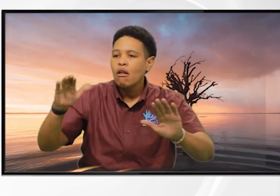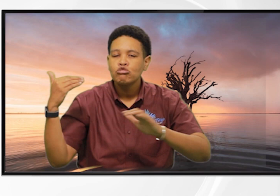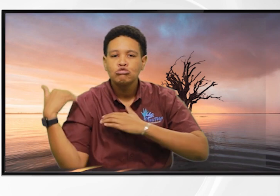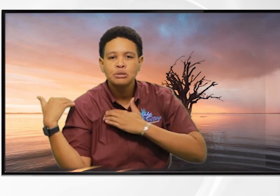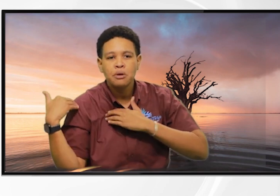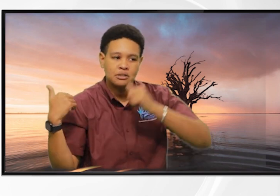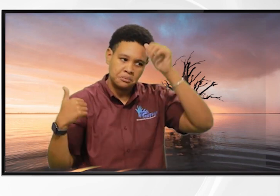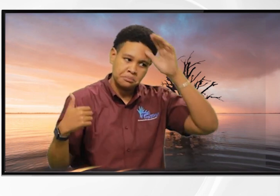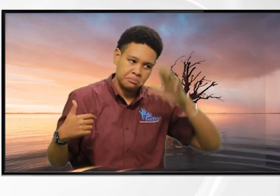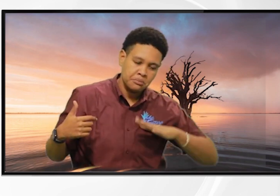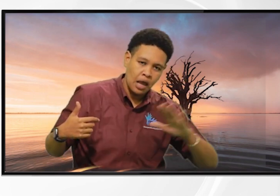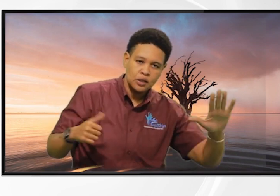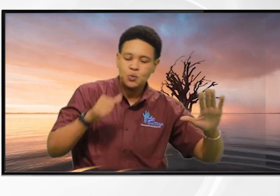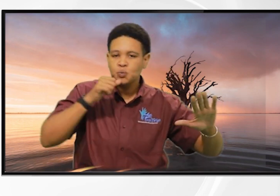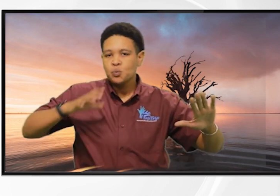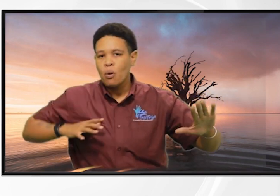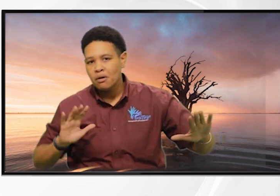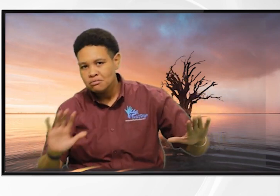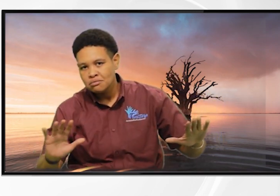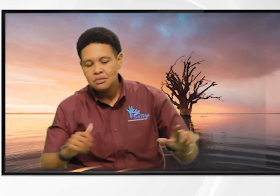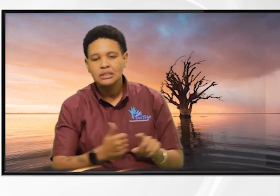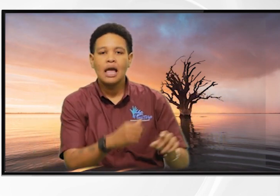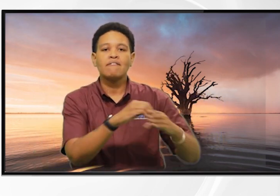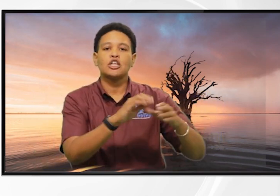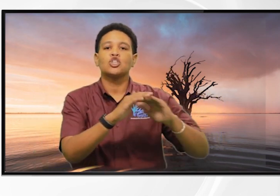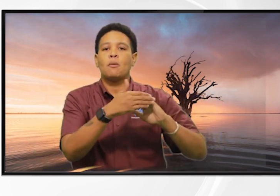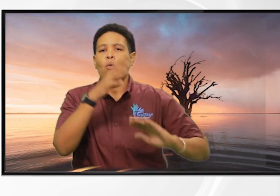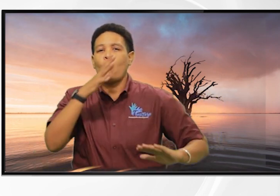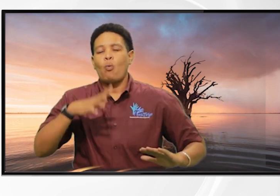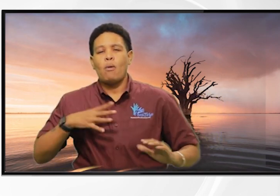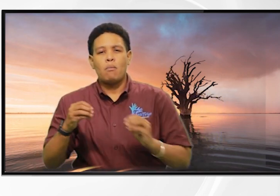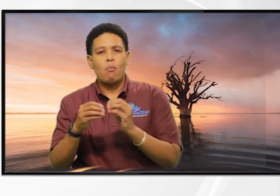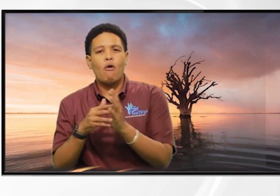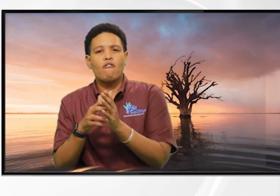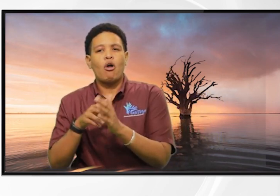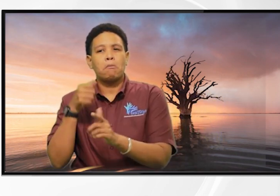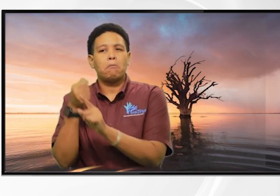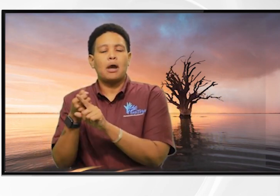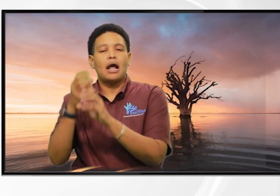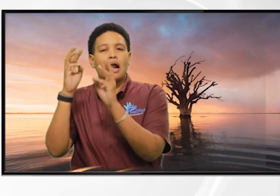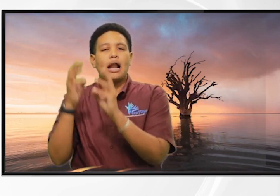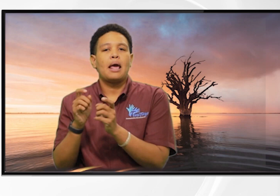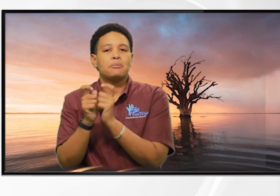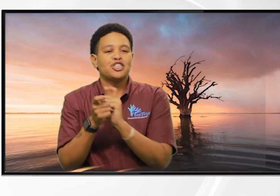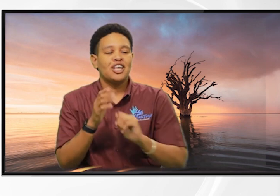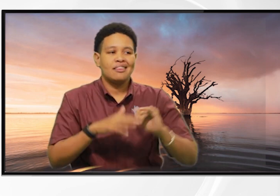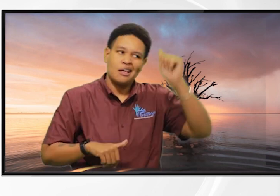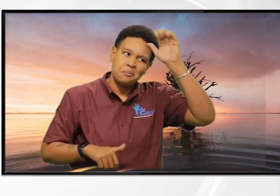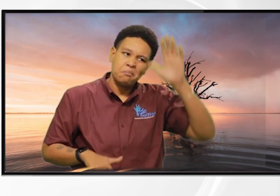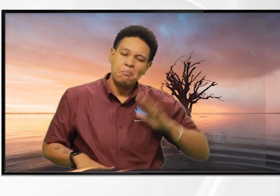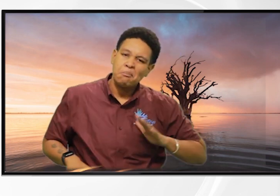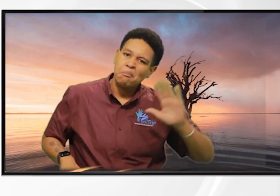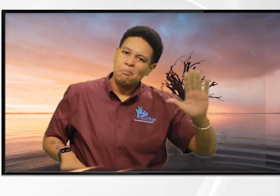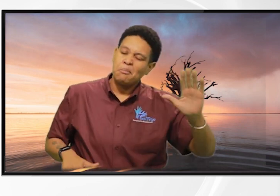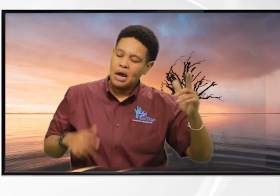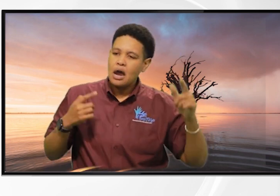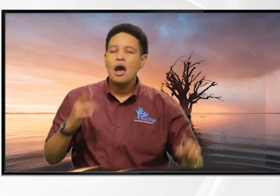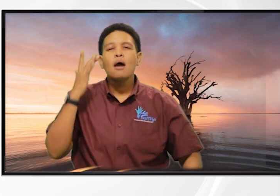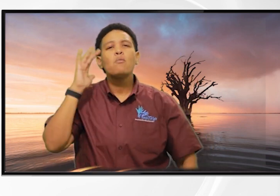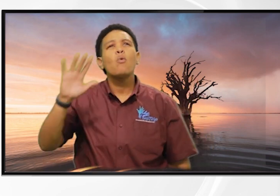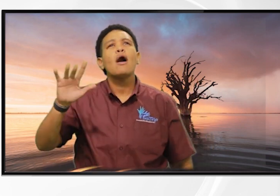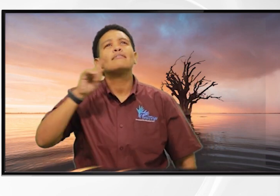women. In Jamaica, women are more vulnerable to climate change than their male counterparts due to